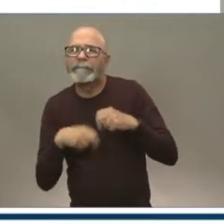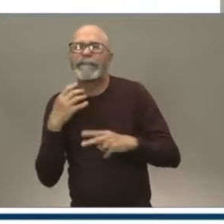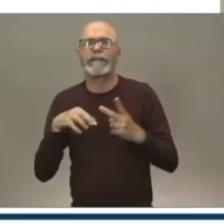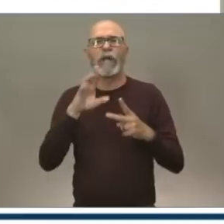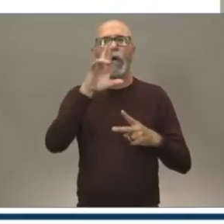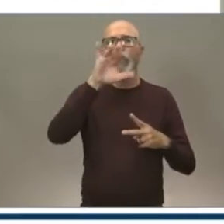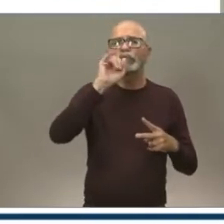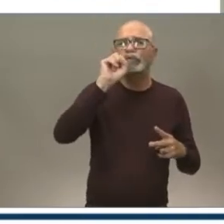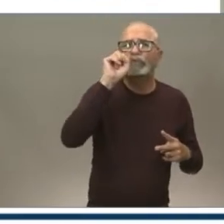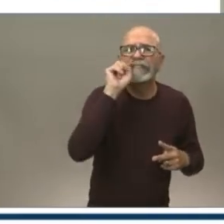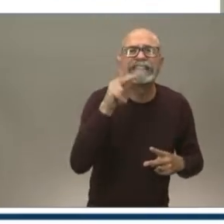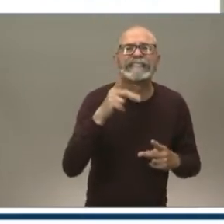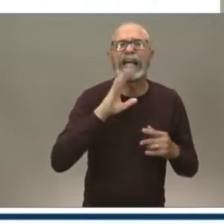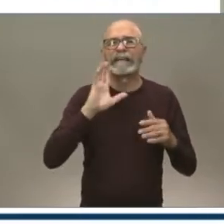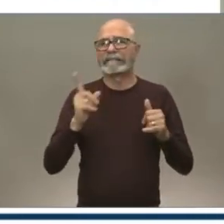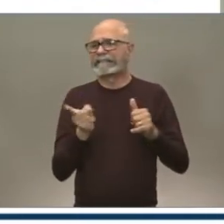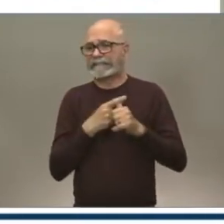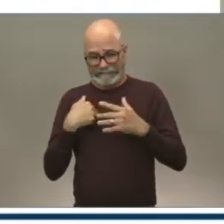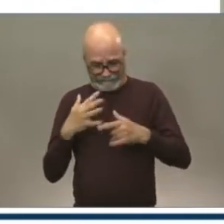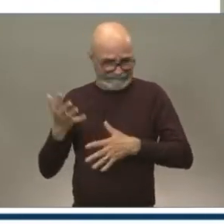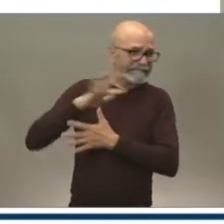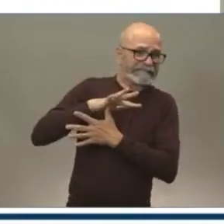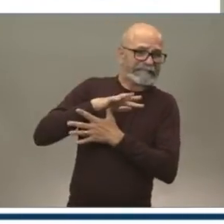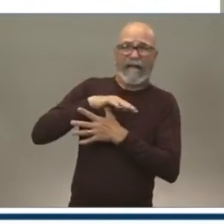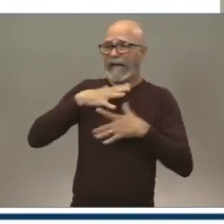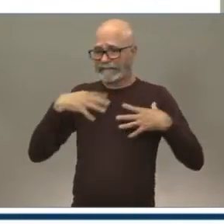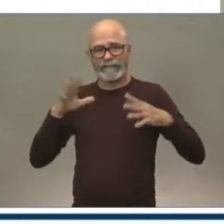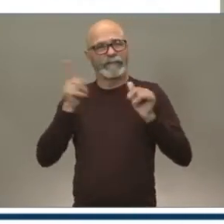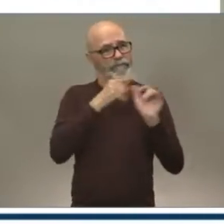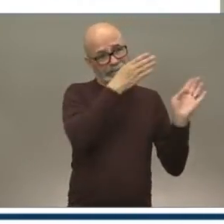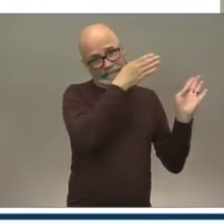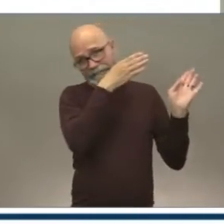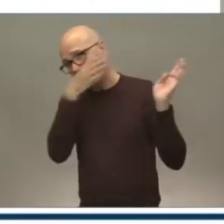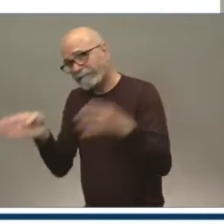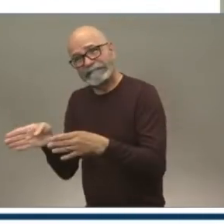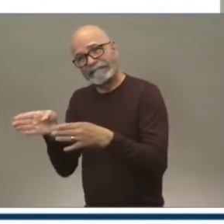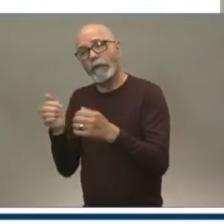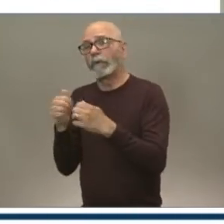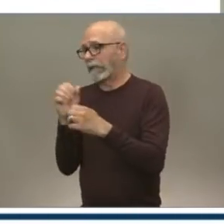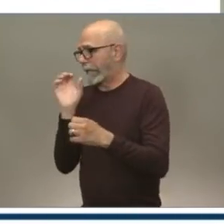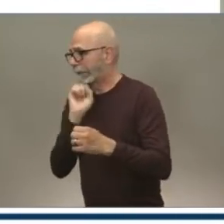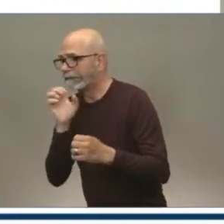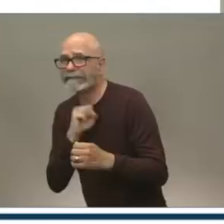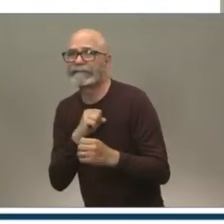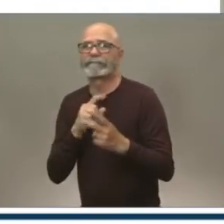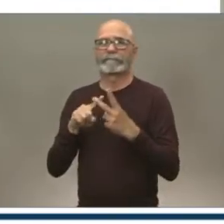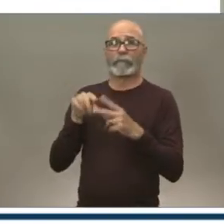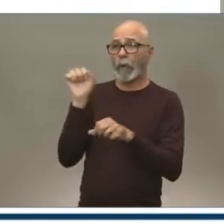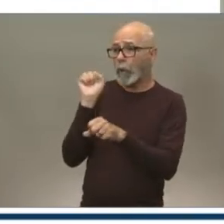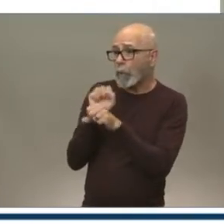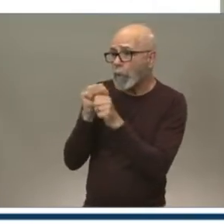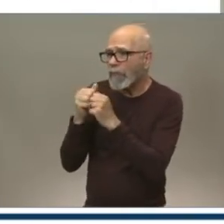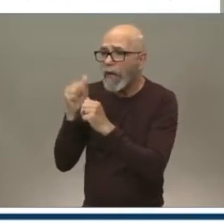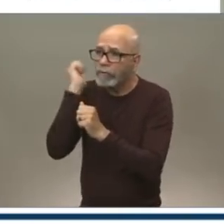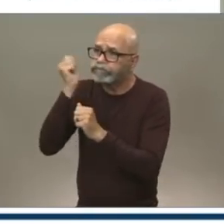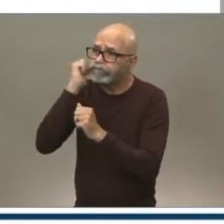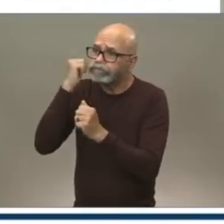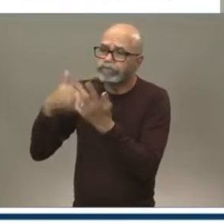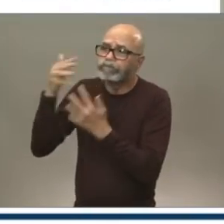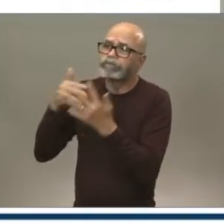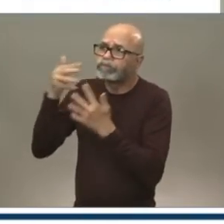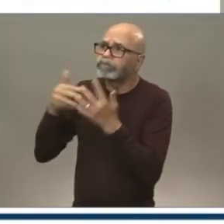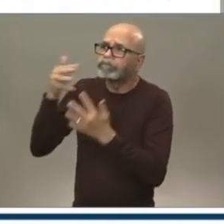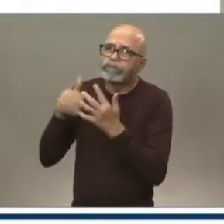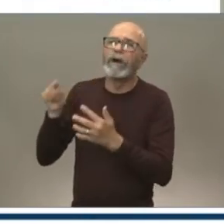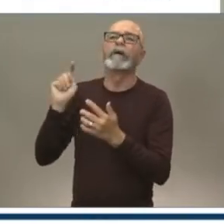severe outcomes from COVID. And by focusing on age and working with communities more susceptible, we've done that. This is a